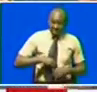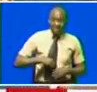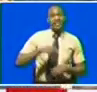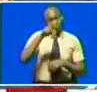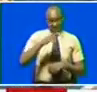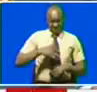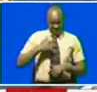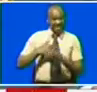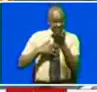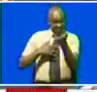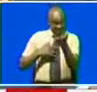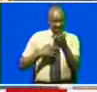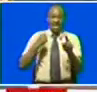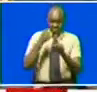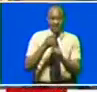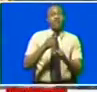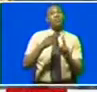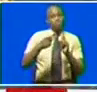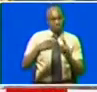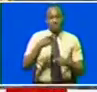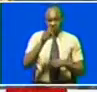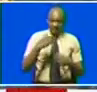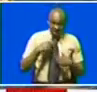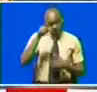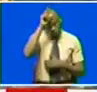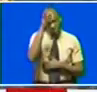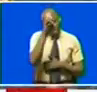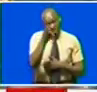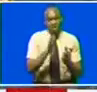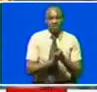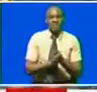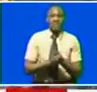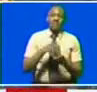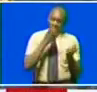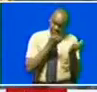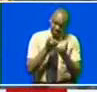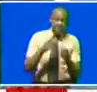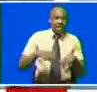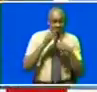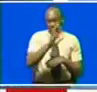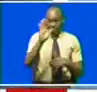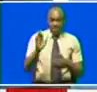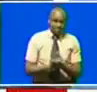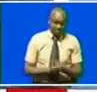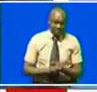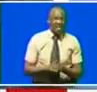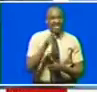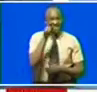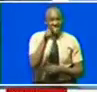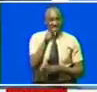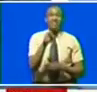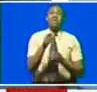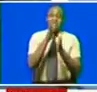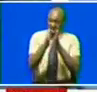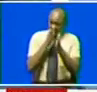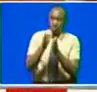already feeling the kind of impact in which the new roads are bringing into their day-to-day kind of lives. Although the standard gauge railway